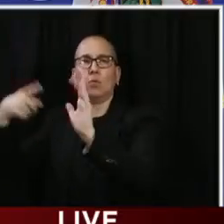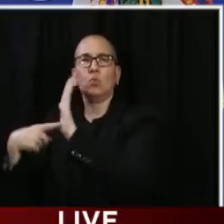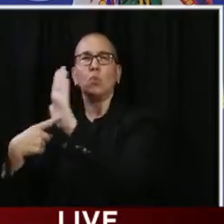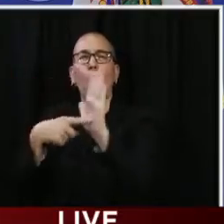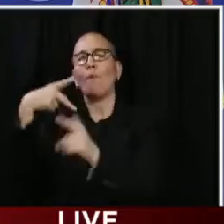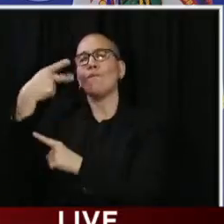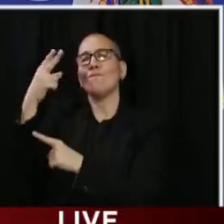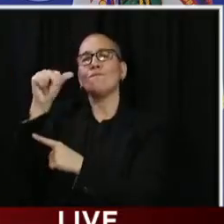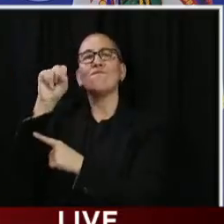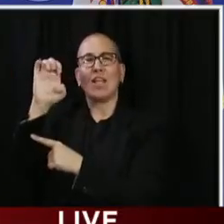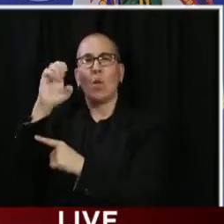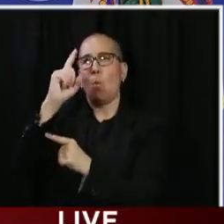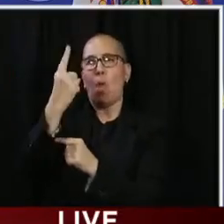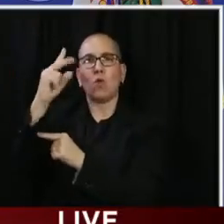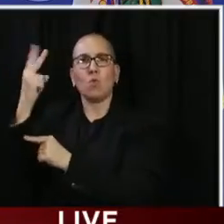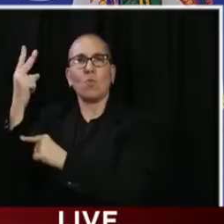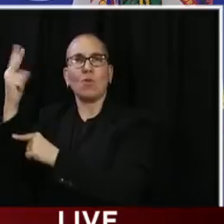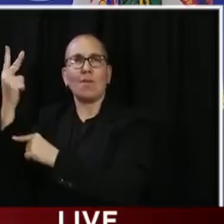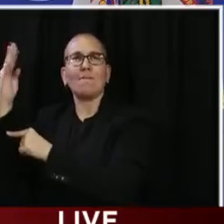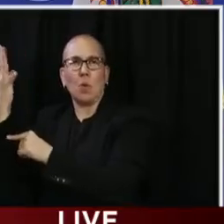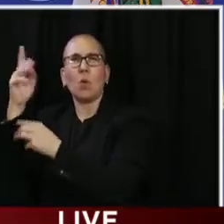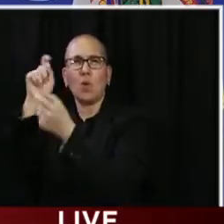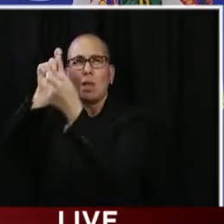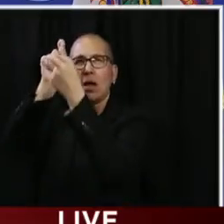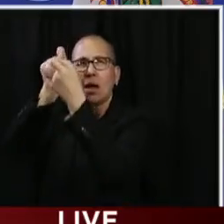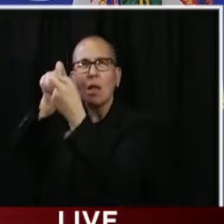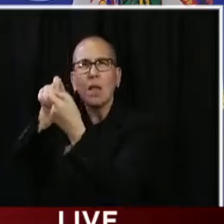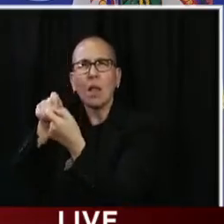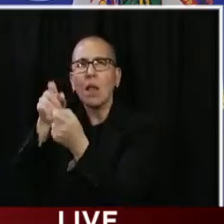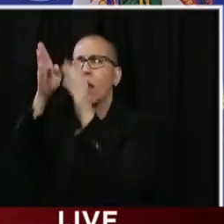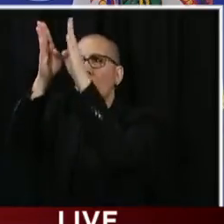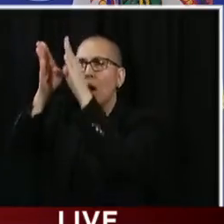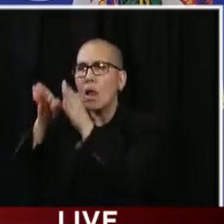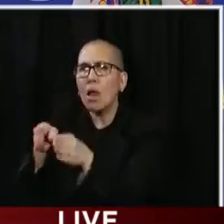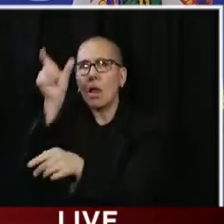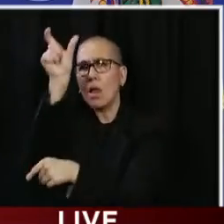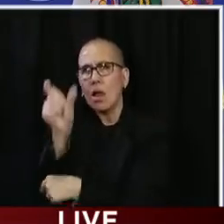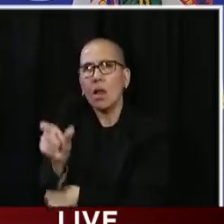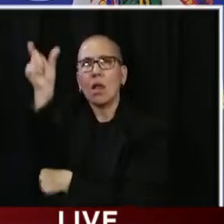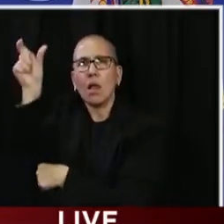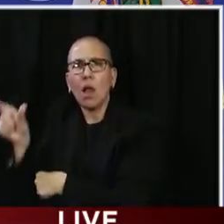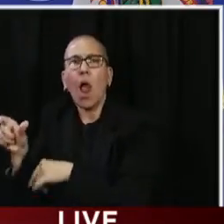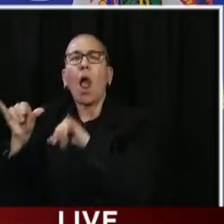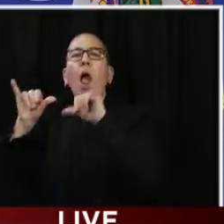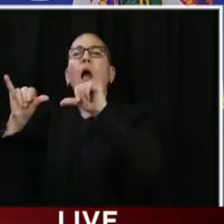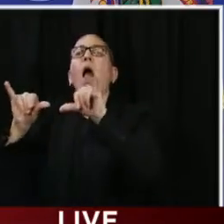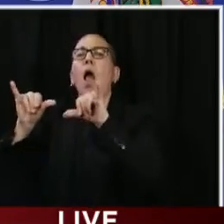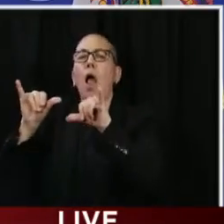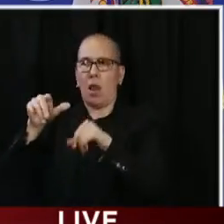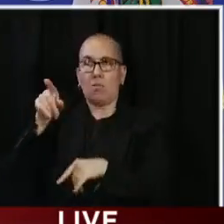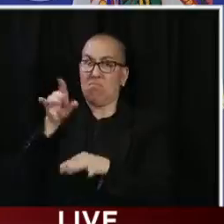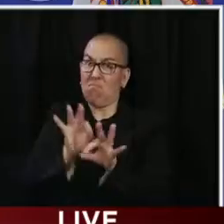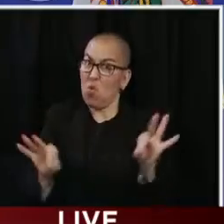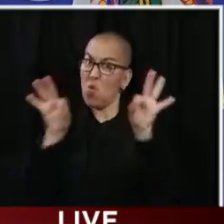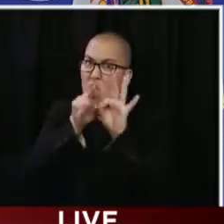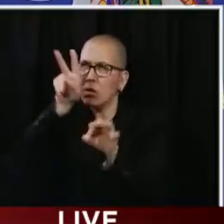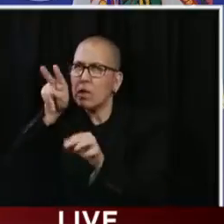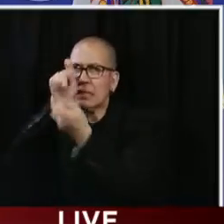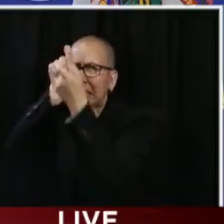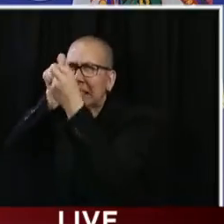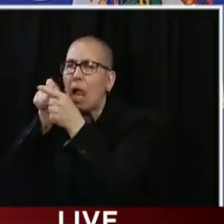but I think it is quite detailed and for good reason, because the details really matter in this moment. And so I'll start with the phase that